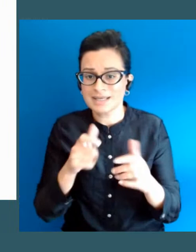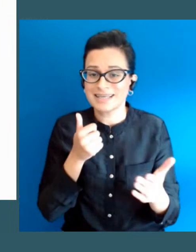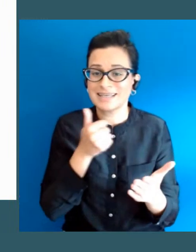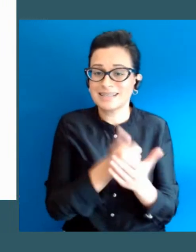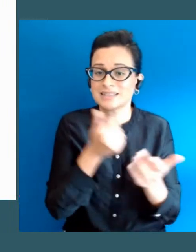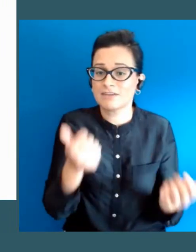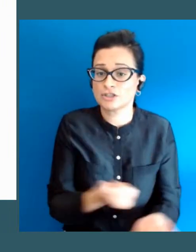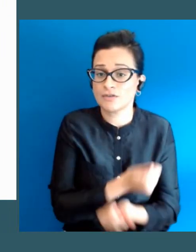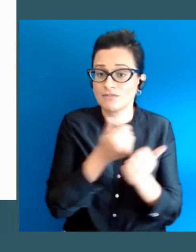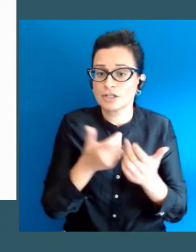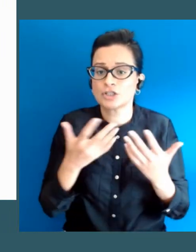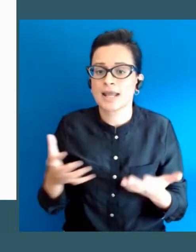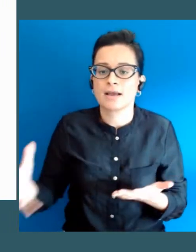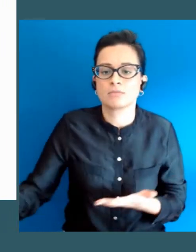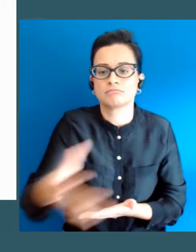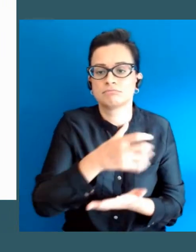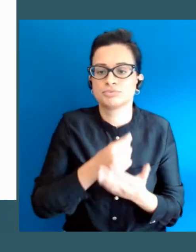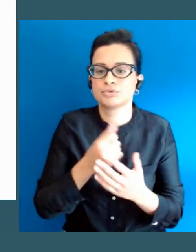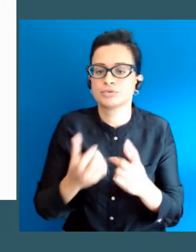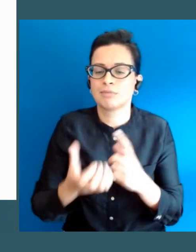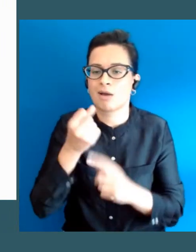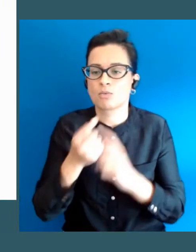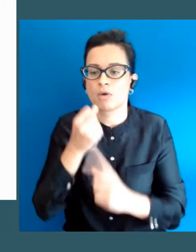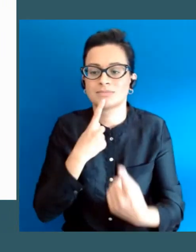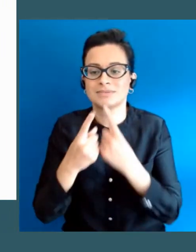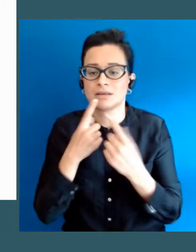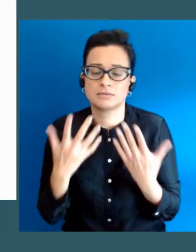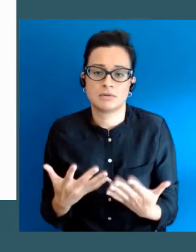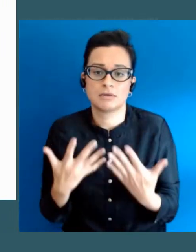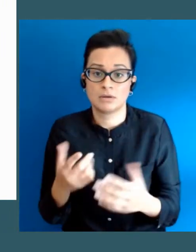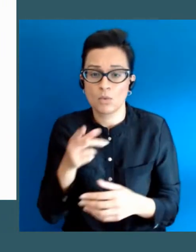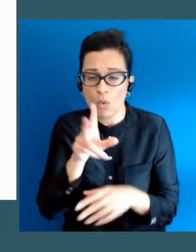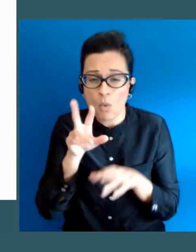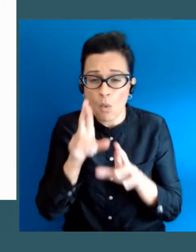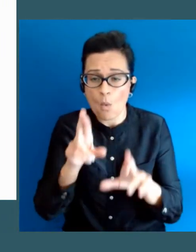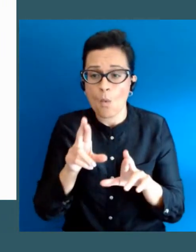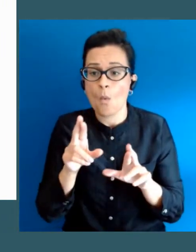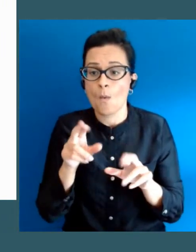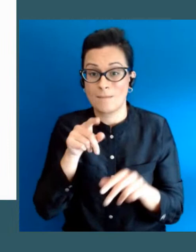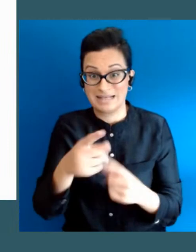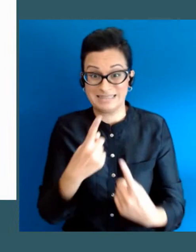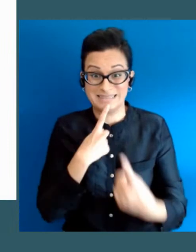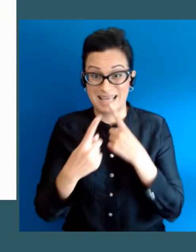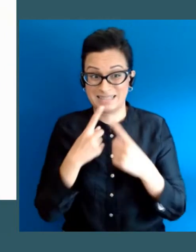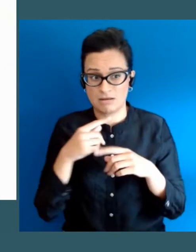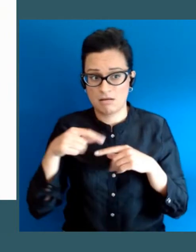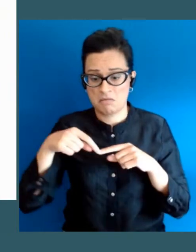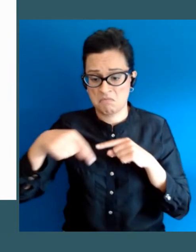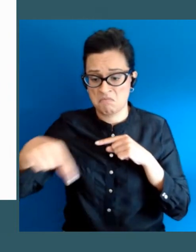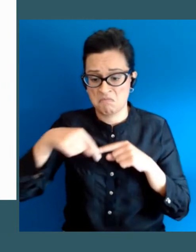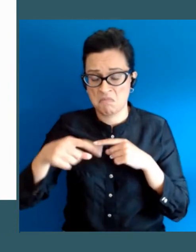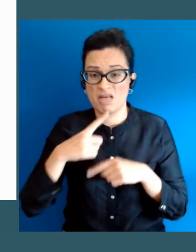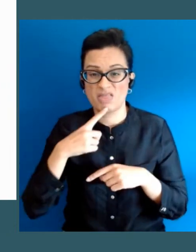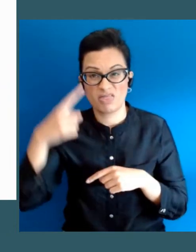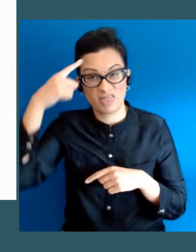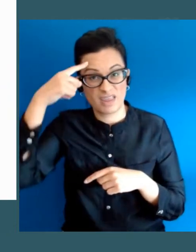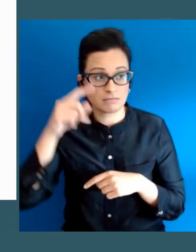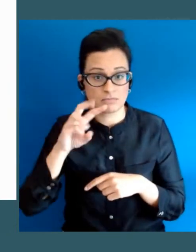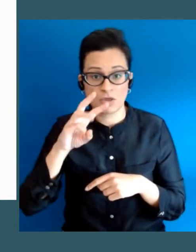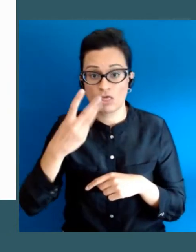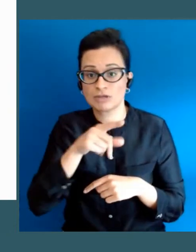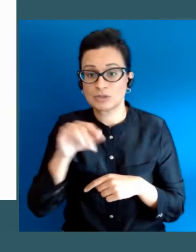the outcome data at the moment. So we hope to have that data in the next, I'd say, the next 3 to 6